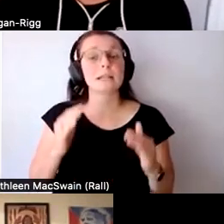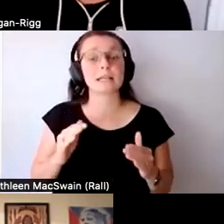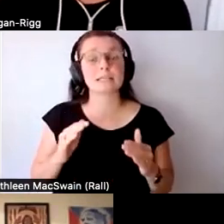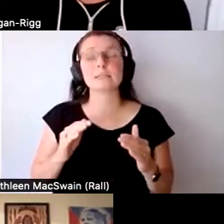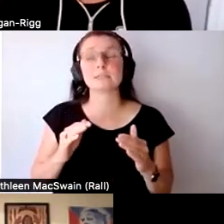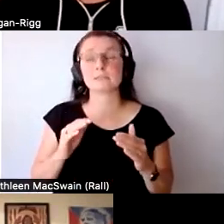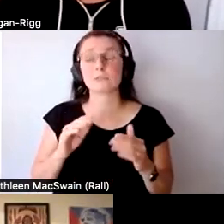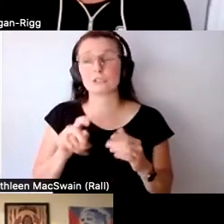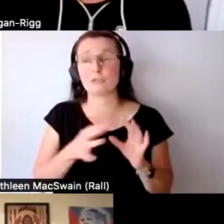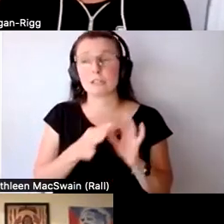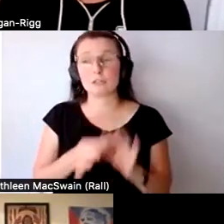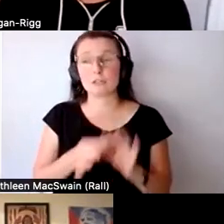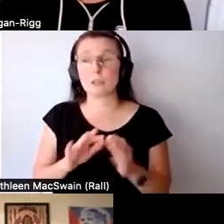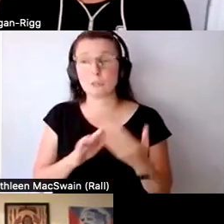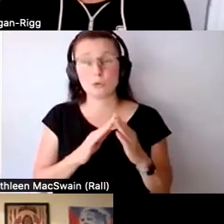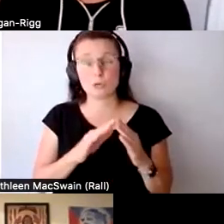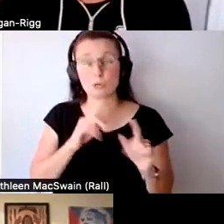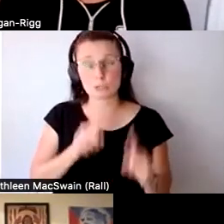feedback.